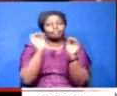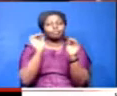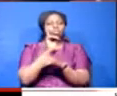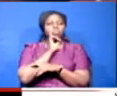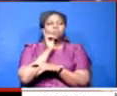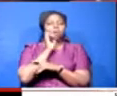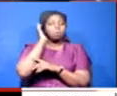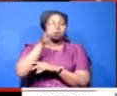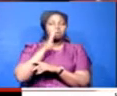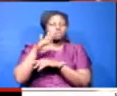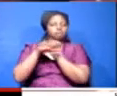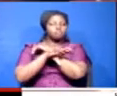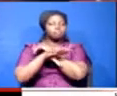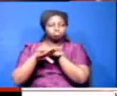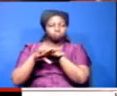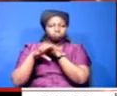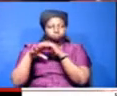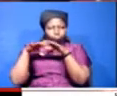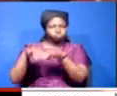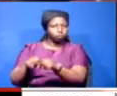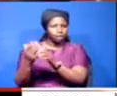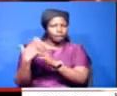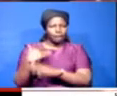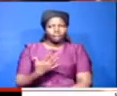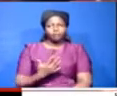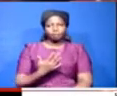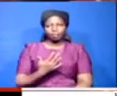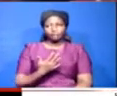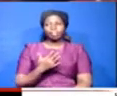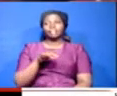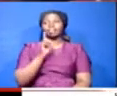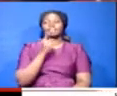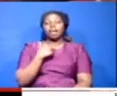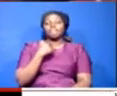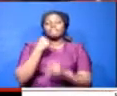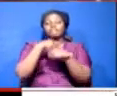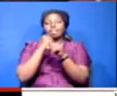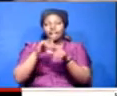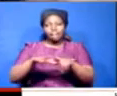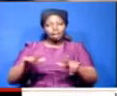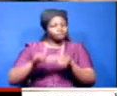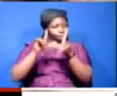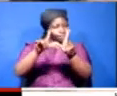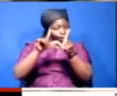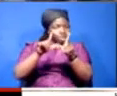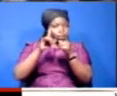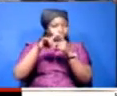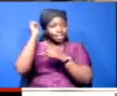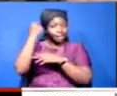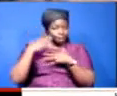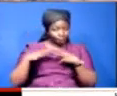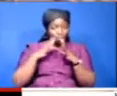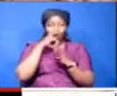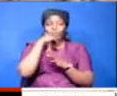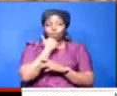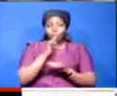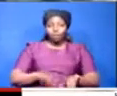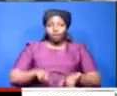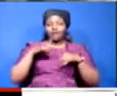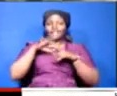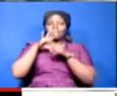noted that the National Title Deeds Issuance Program has made it possible for Kenyans living in the marginalized areas such as Samburu, Isiolo and